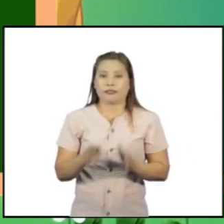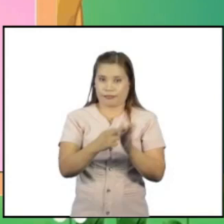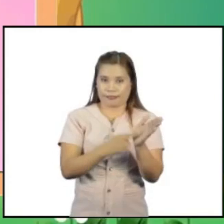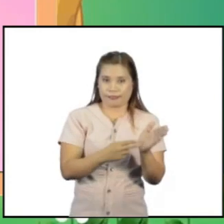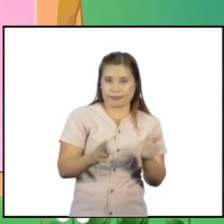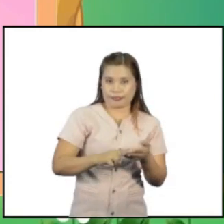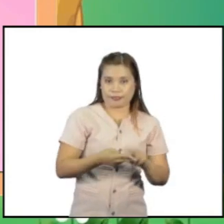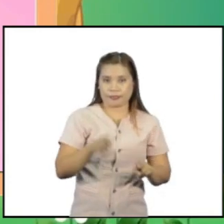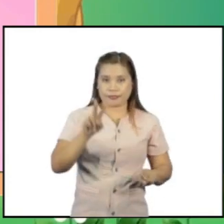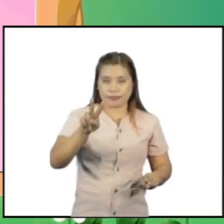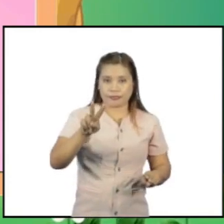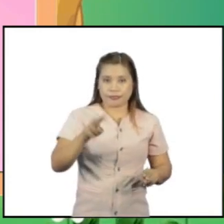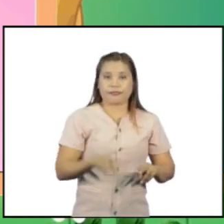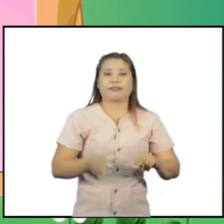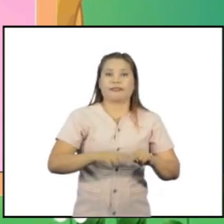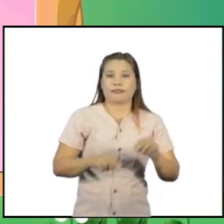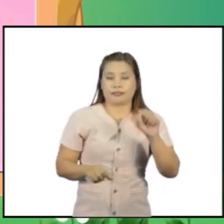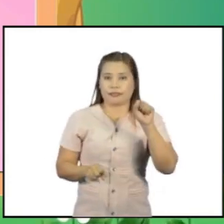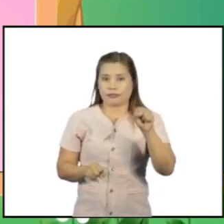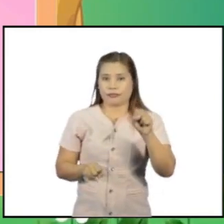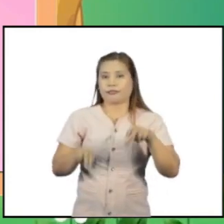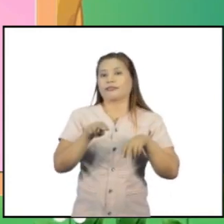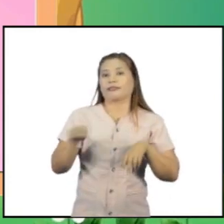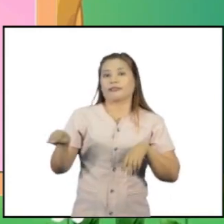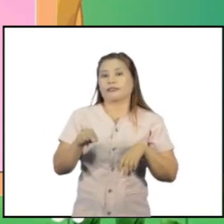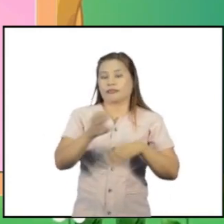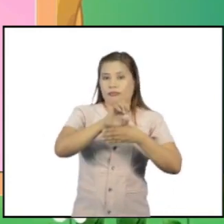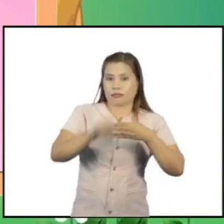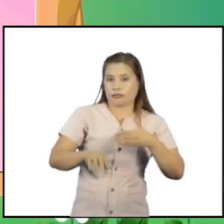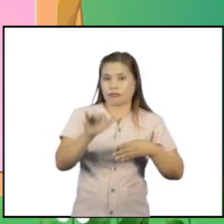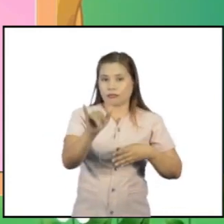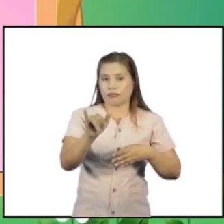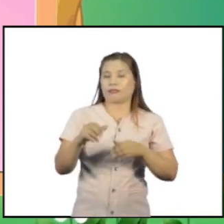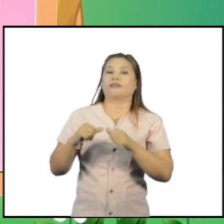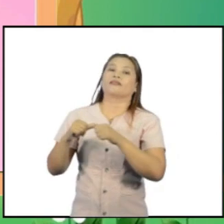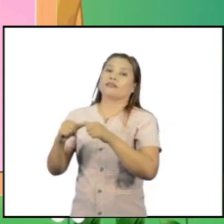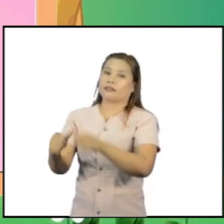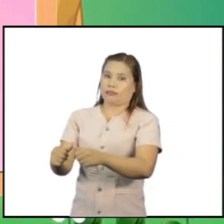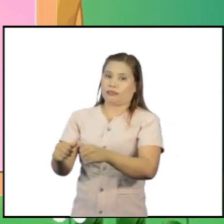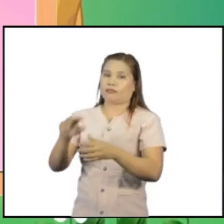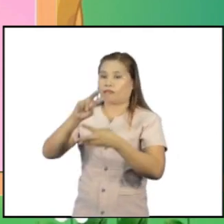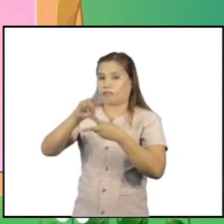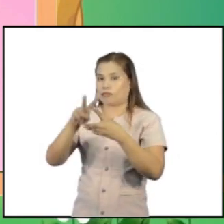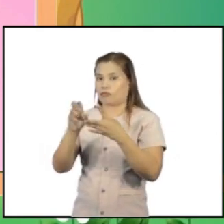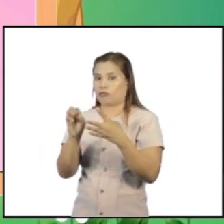Rule number 2. Add S to nouns ending in Y preceded by a